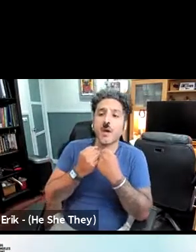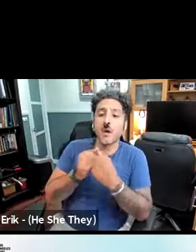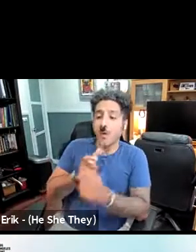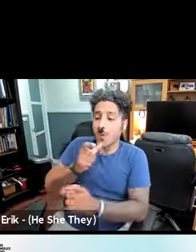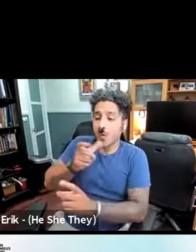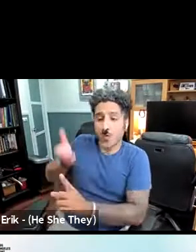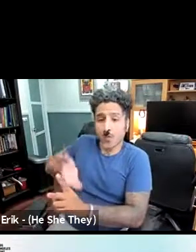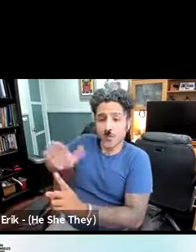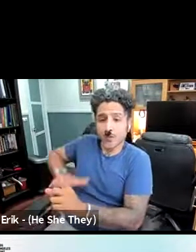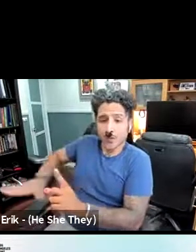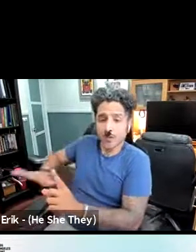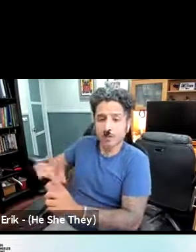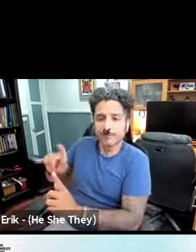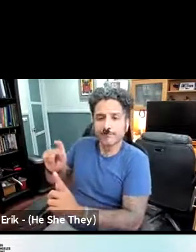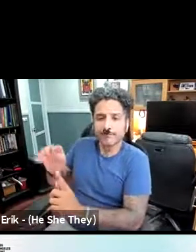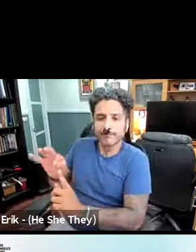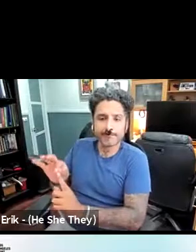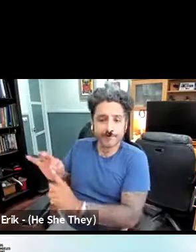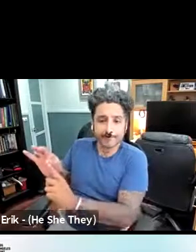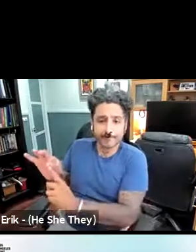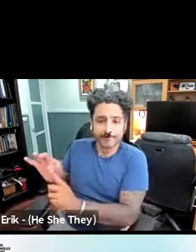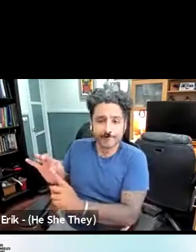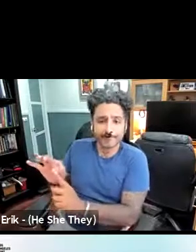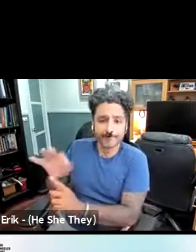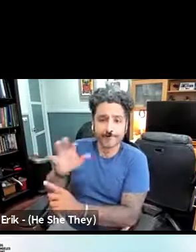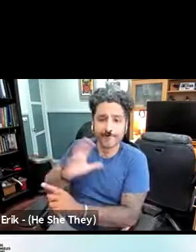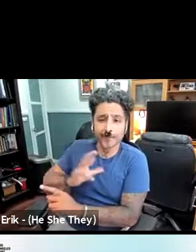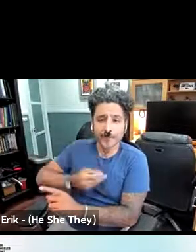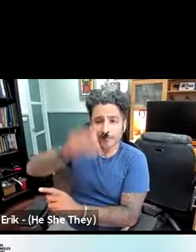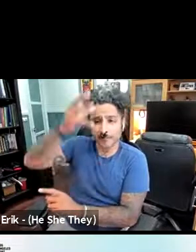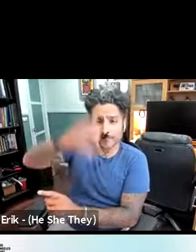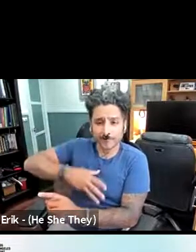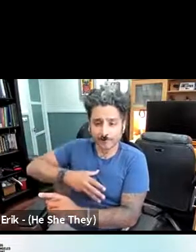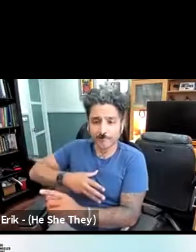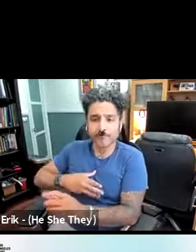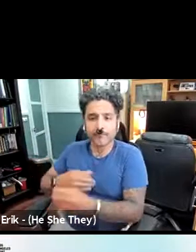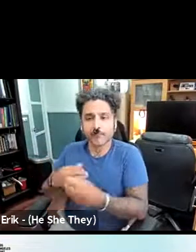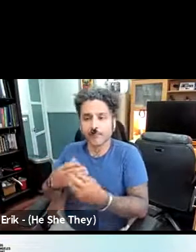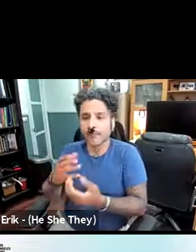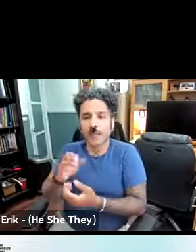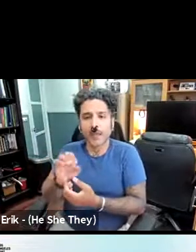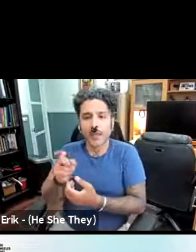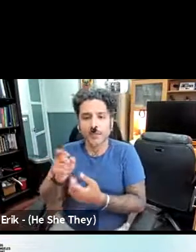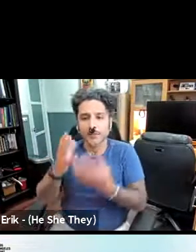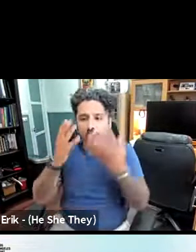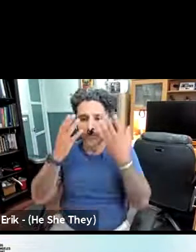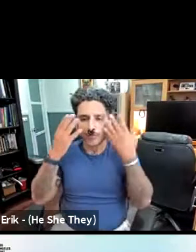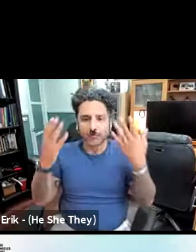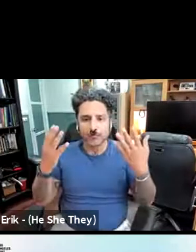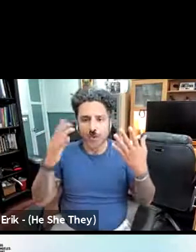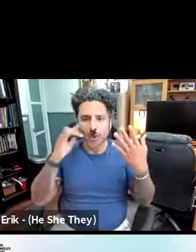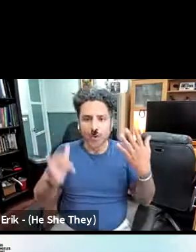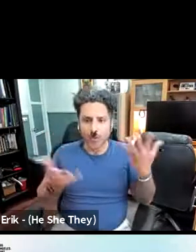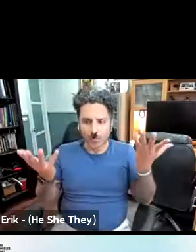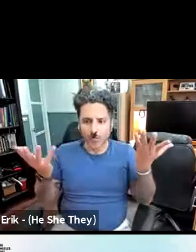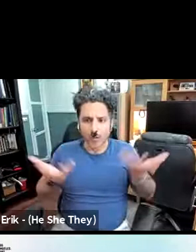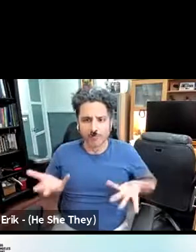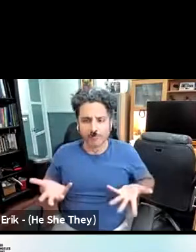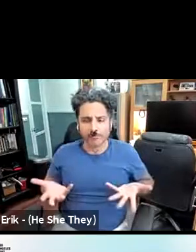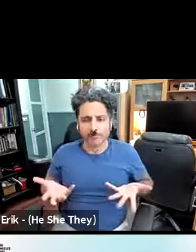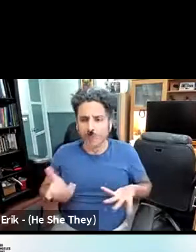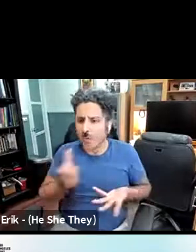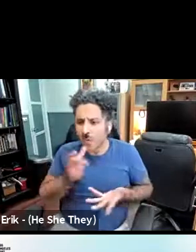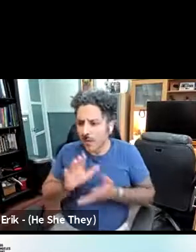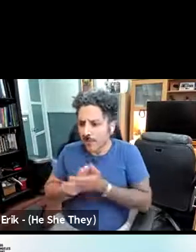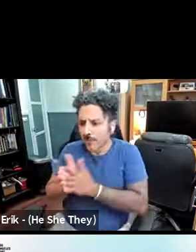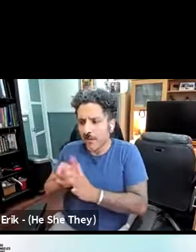specifically. Transness, yes. Gender identity expression, yes. But who is your child? Who are they